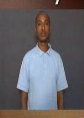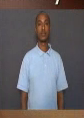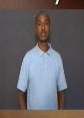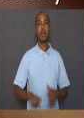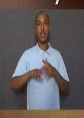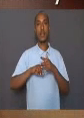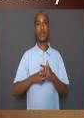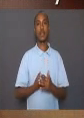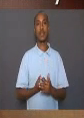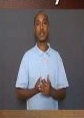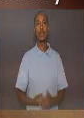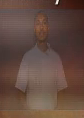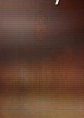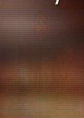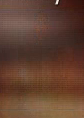Begin.